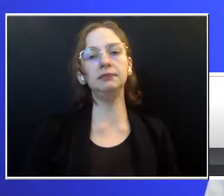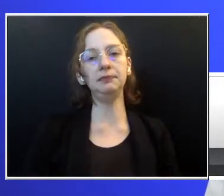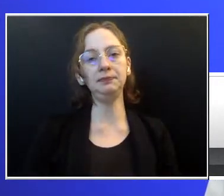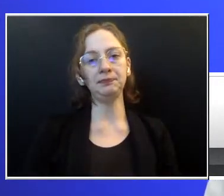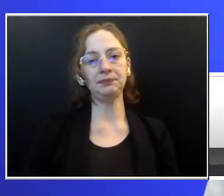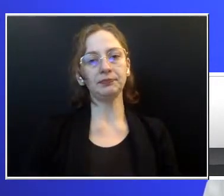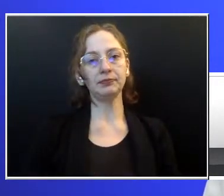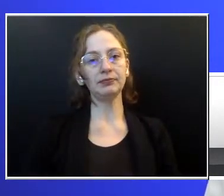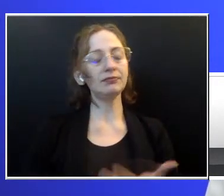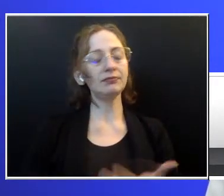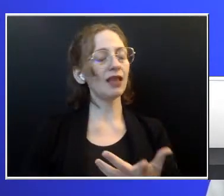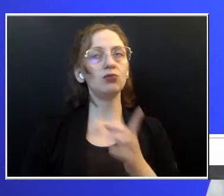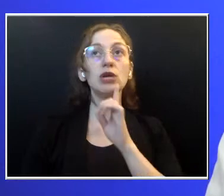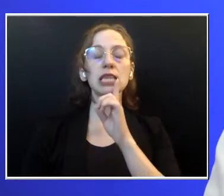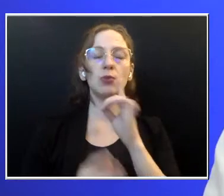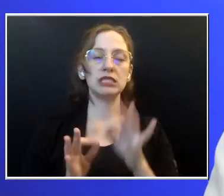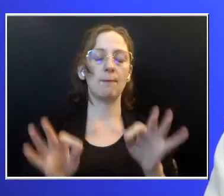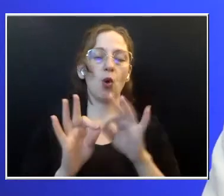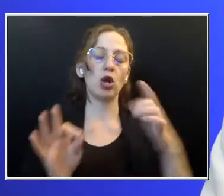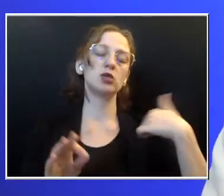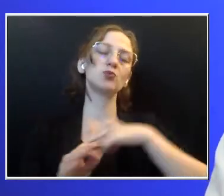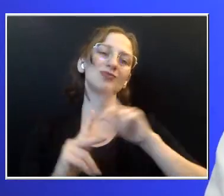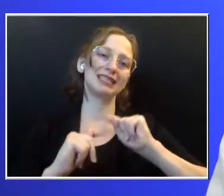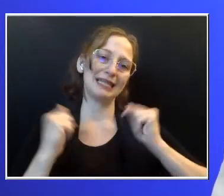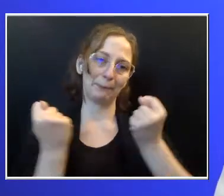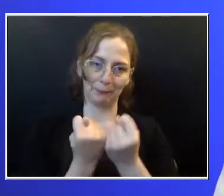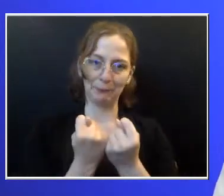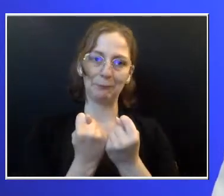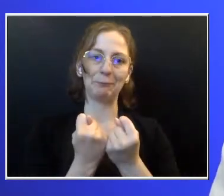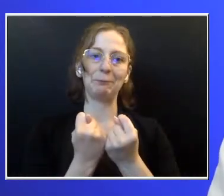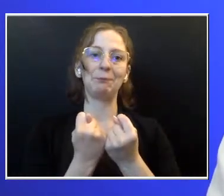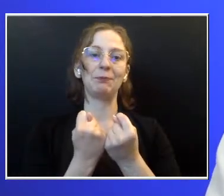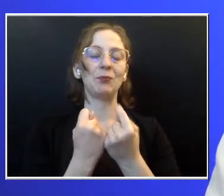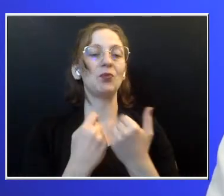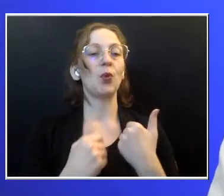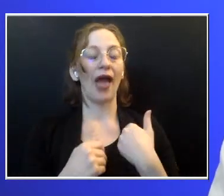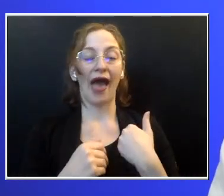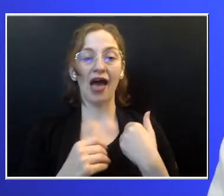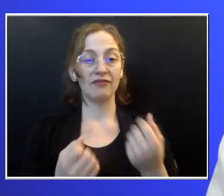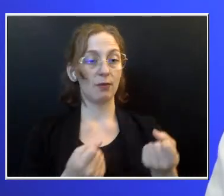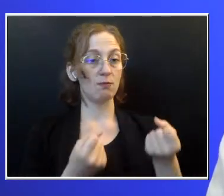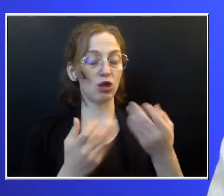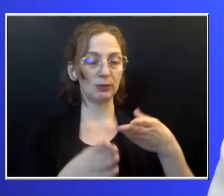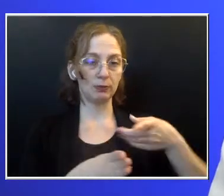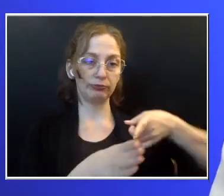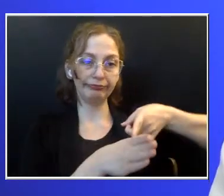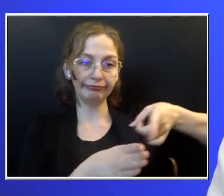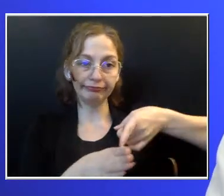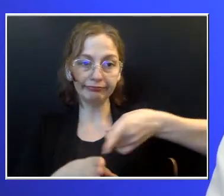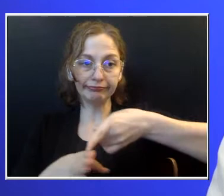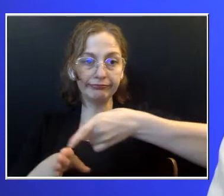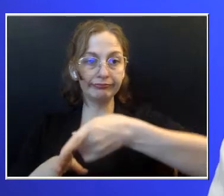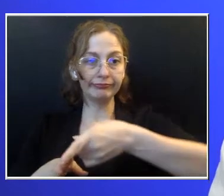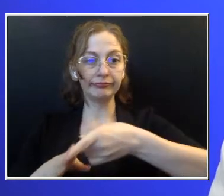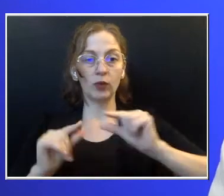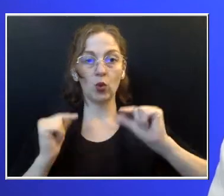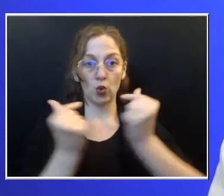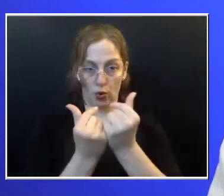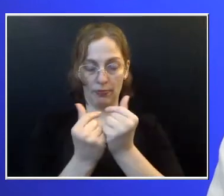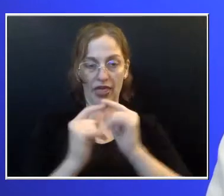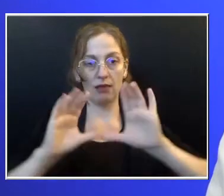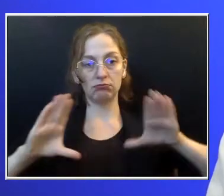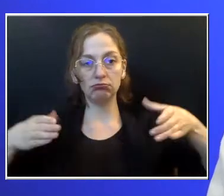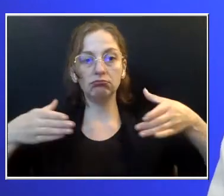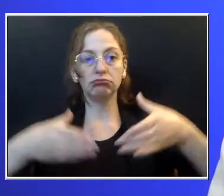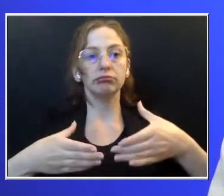and it's a team approach. So we have a multidisciplinary group that looks after all of our patients, and